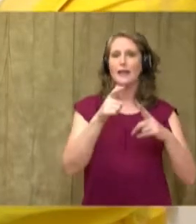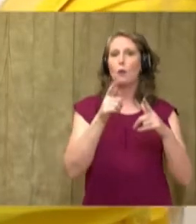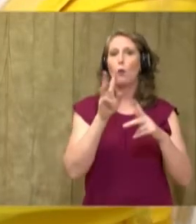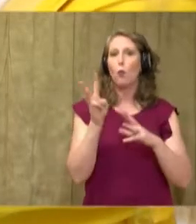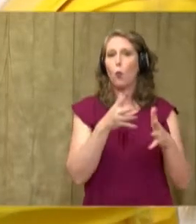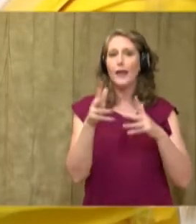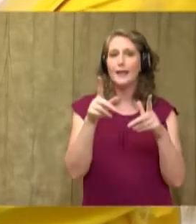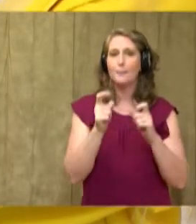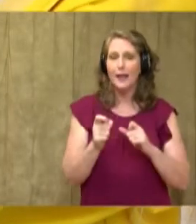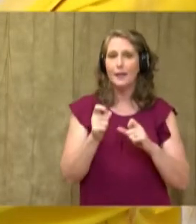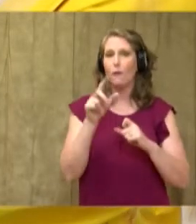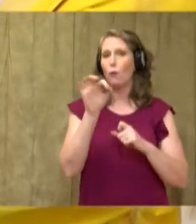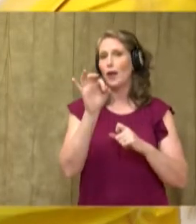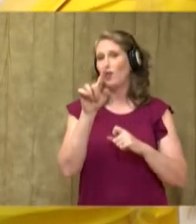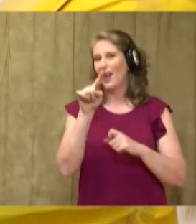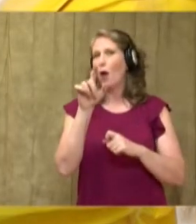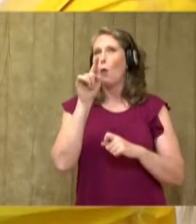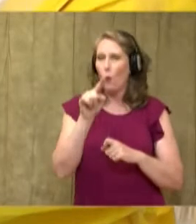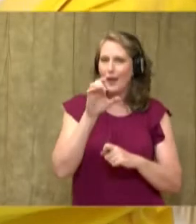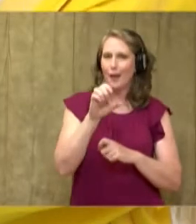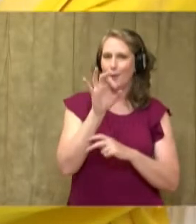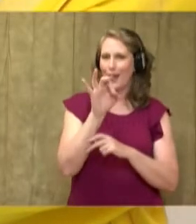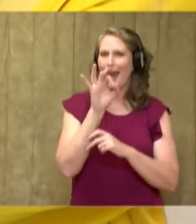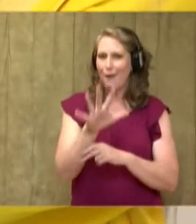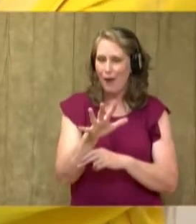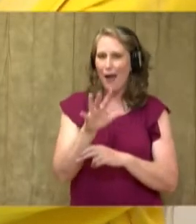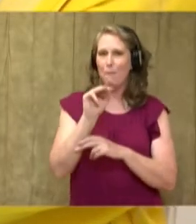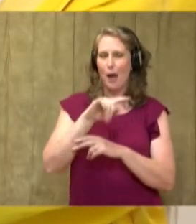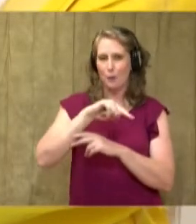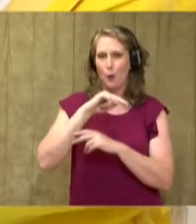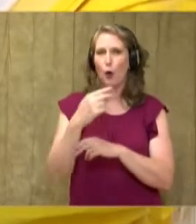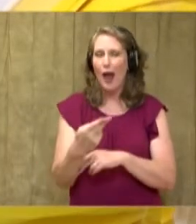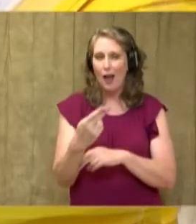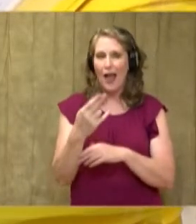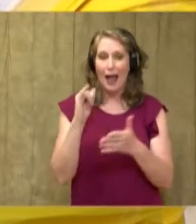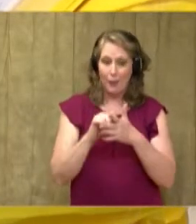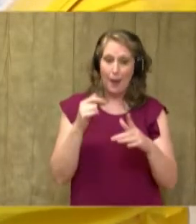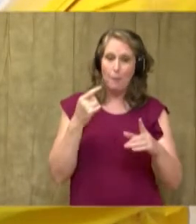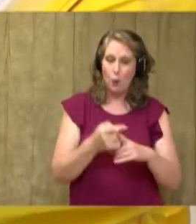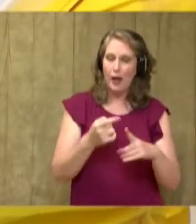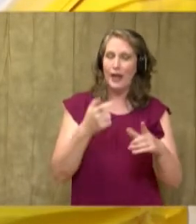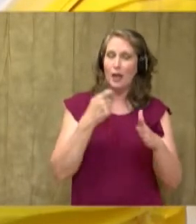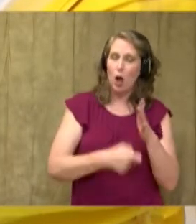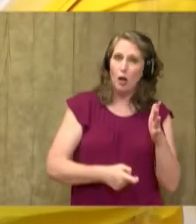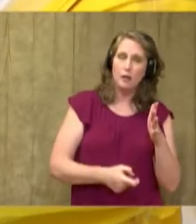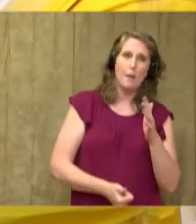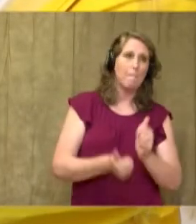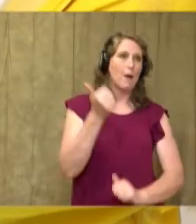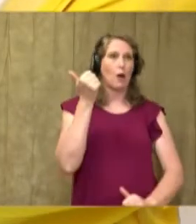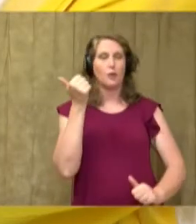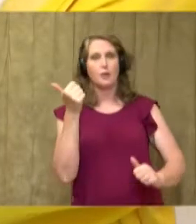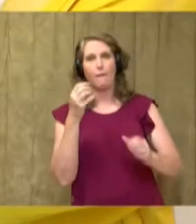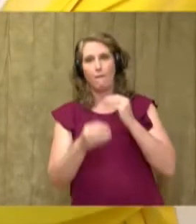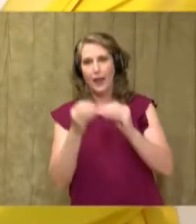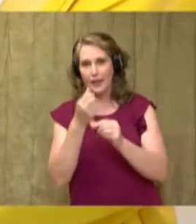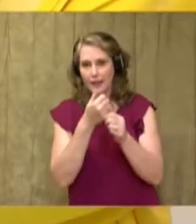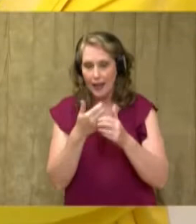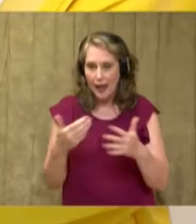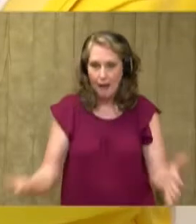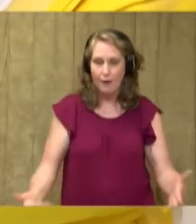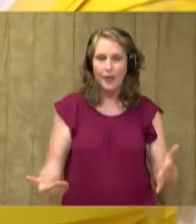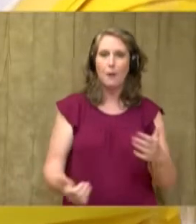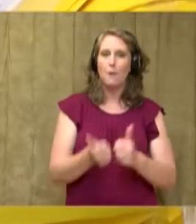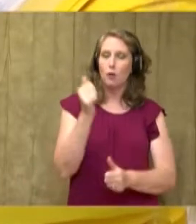195 miles per hour. At that time, it was the costliest hurricane in U.S. history. Most of the damage was done by the